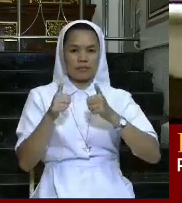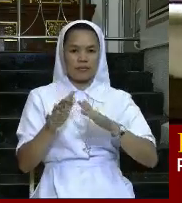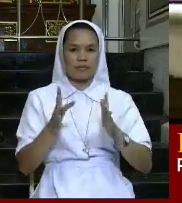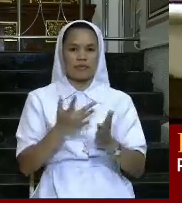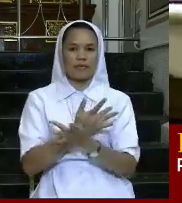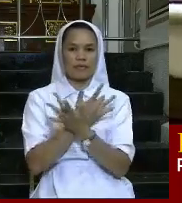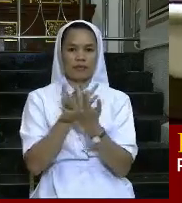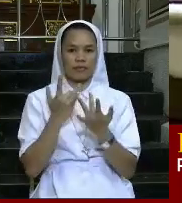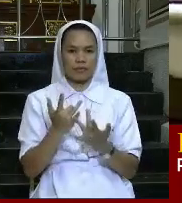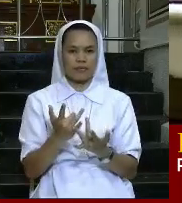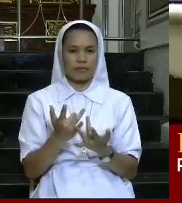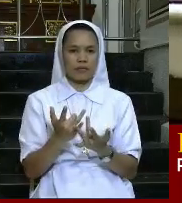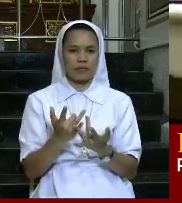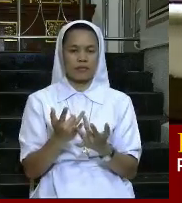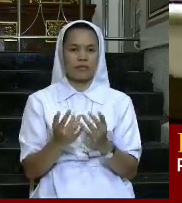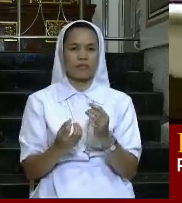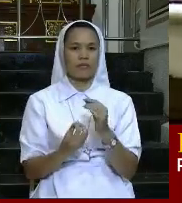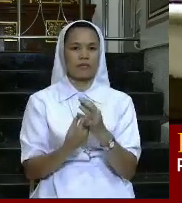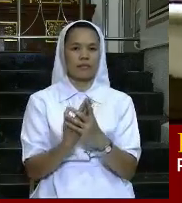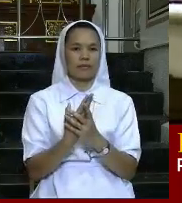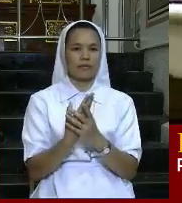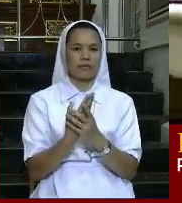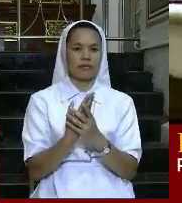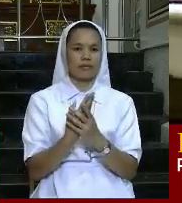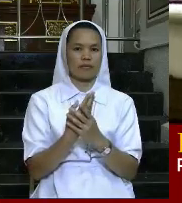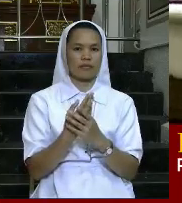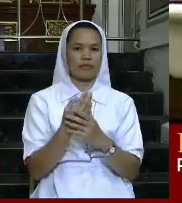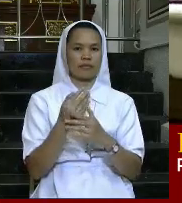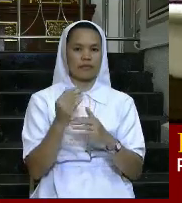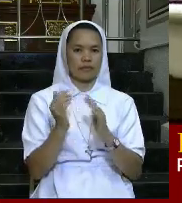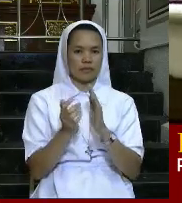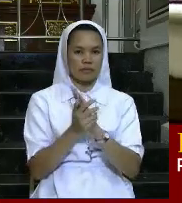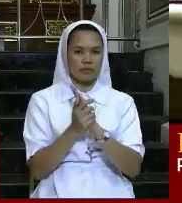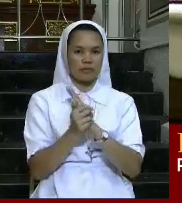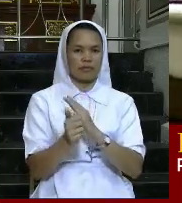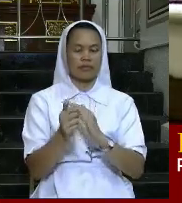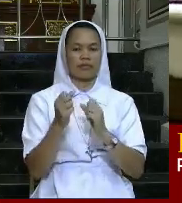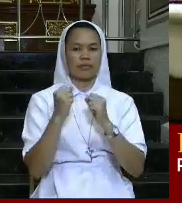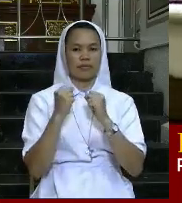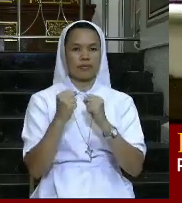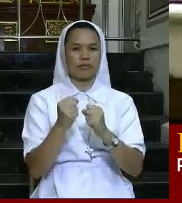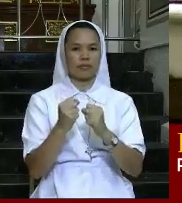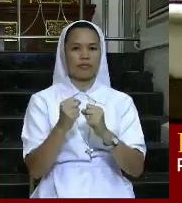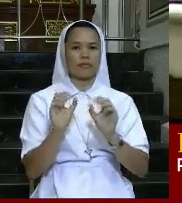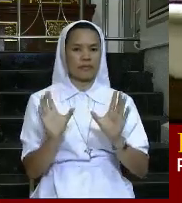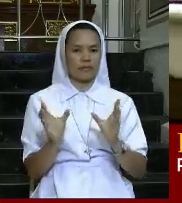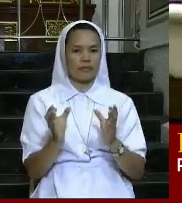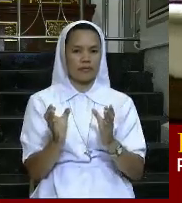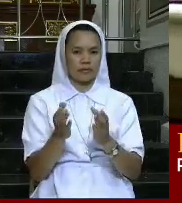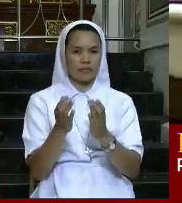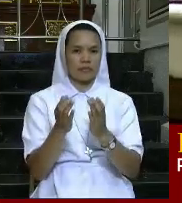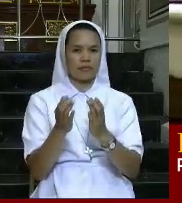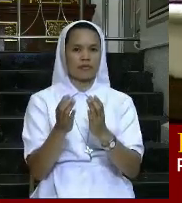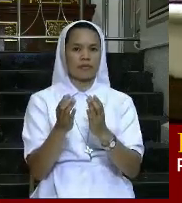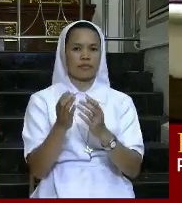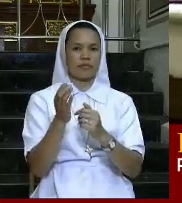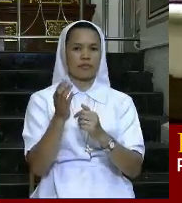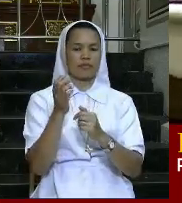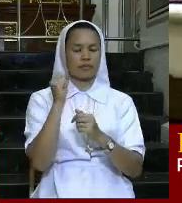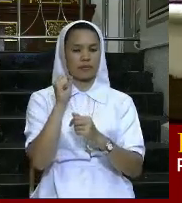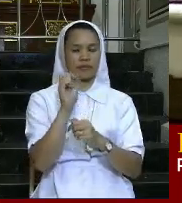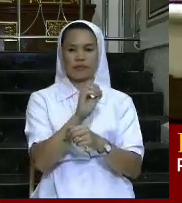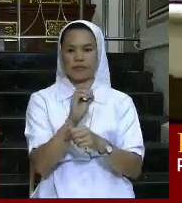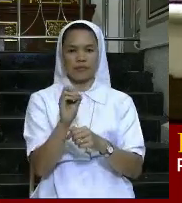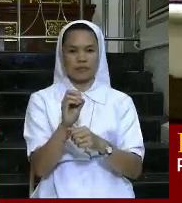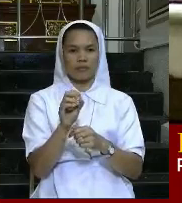to grow faint, unable to muster strength and courage? Has no one come to